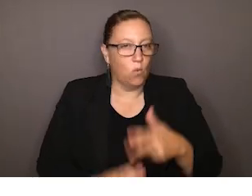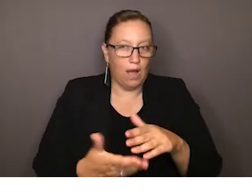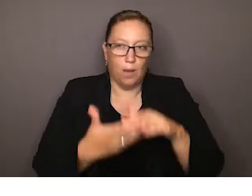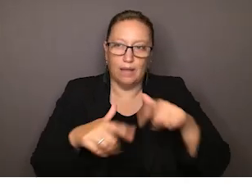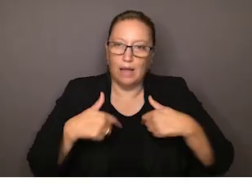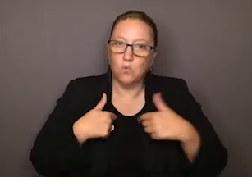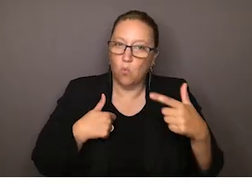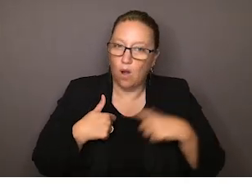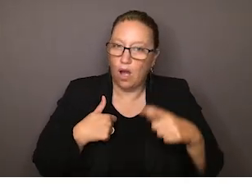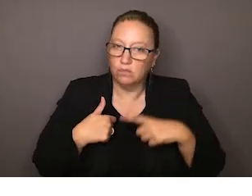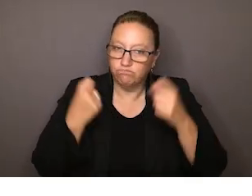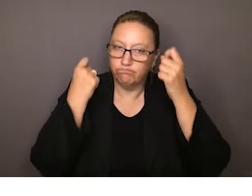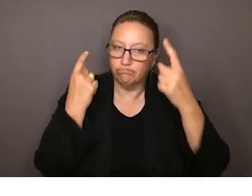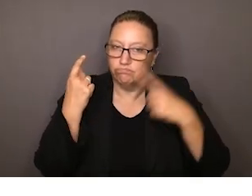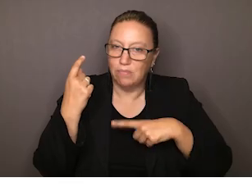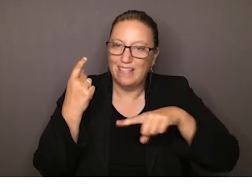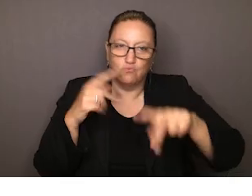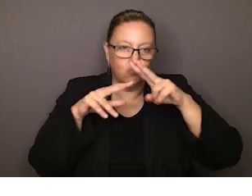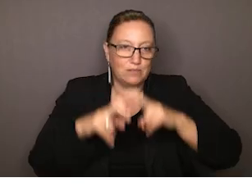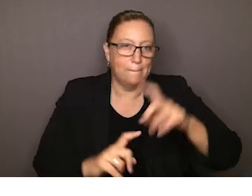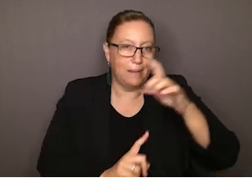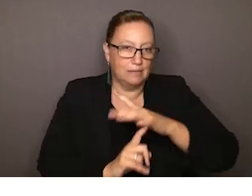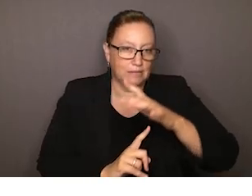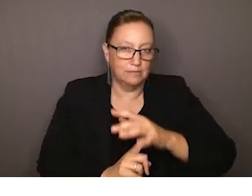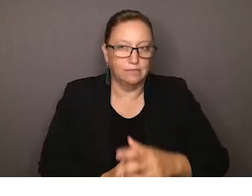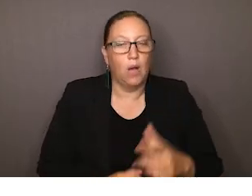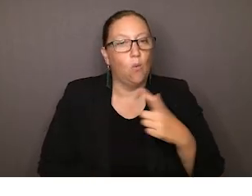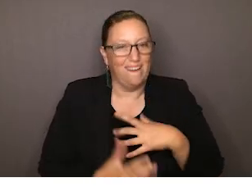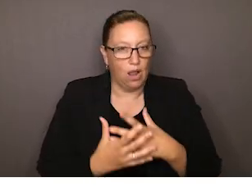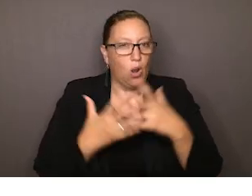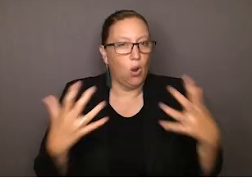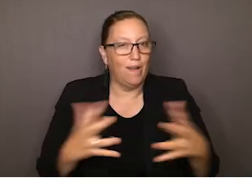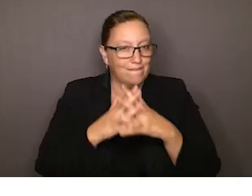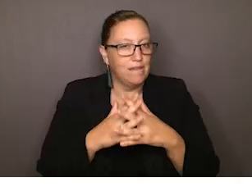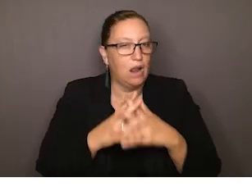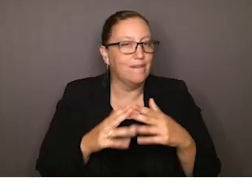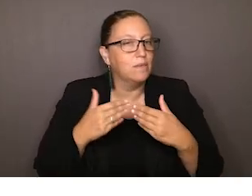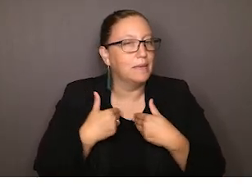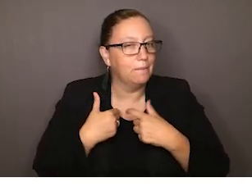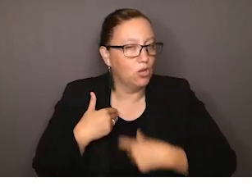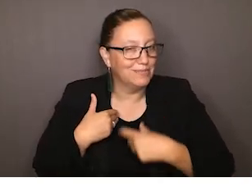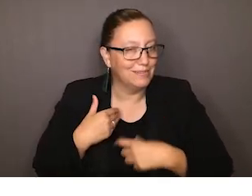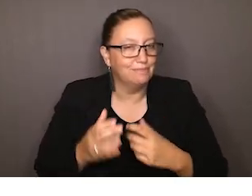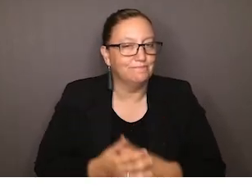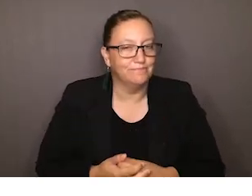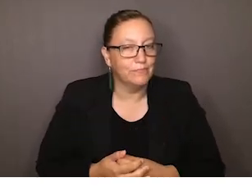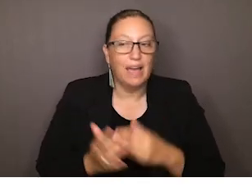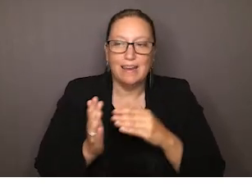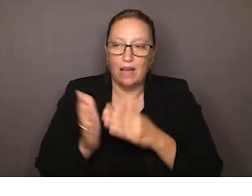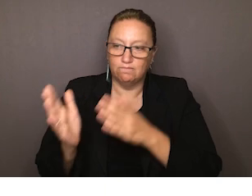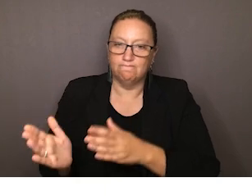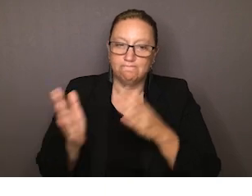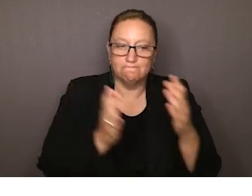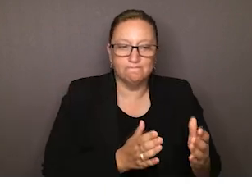area of research matters and how it valued for me personally. Thank you. We